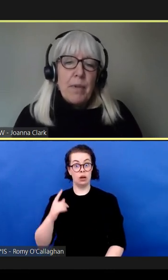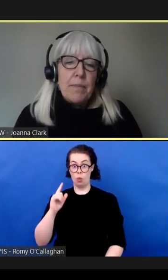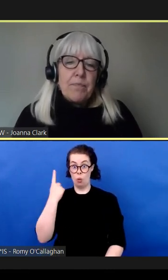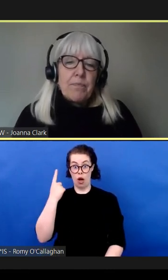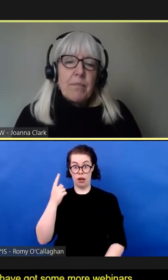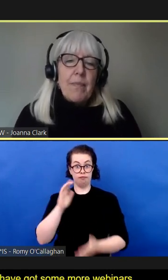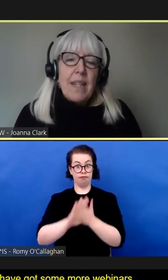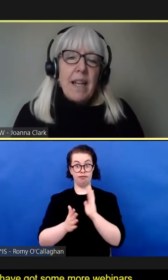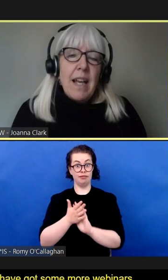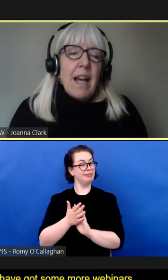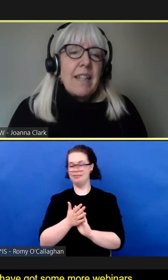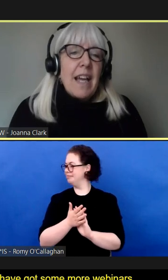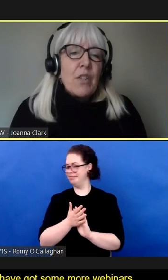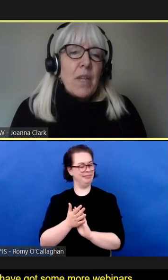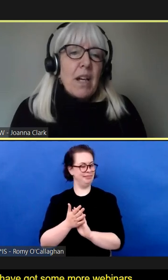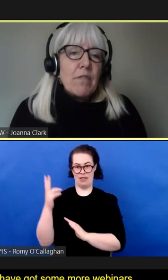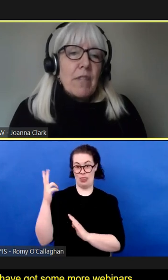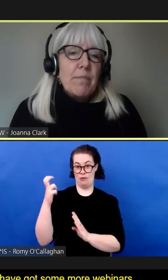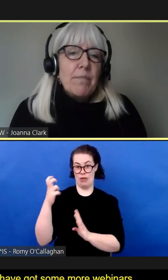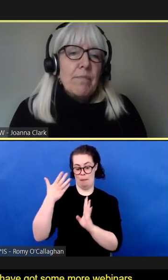up. Again,